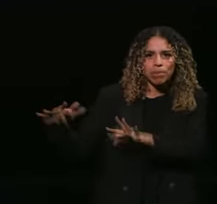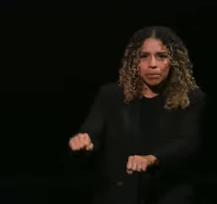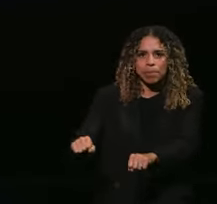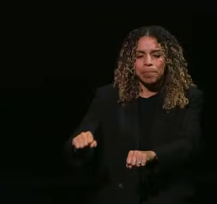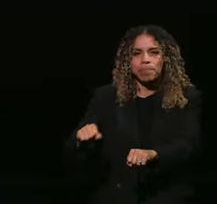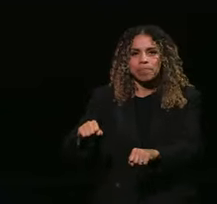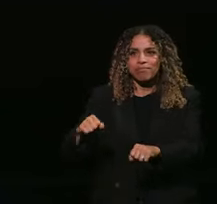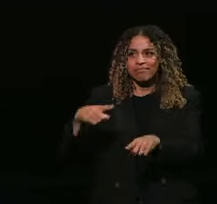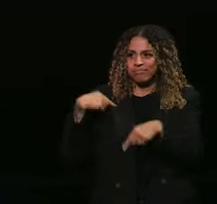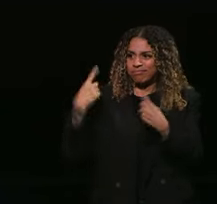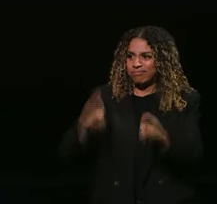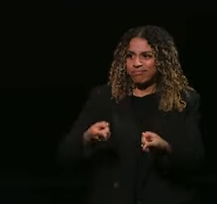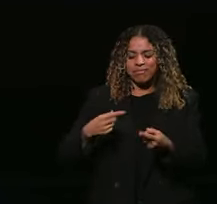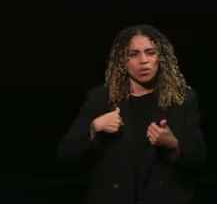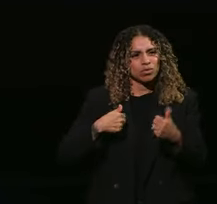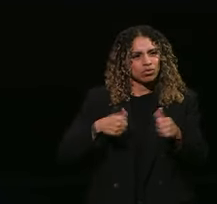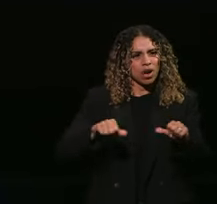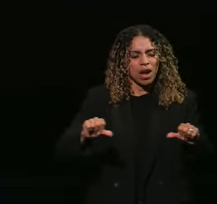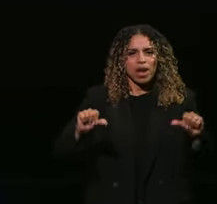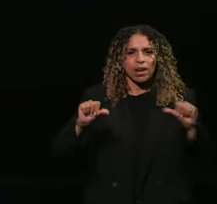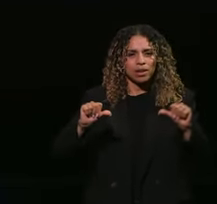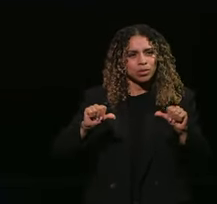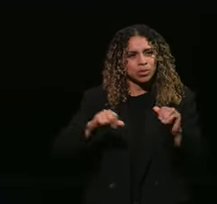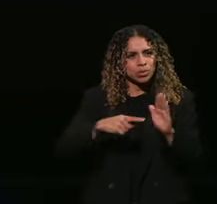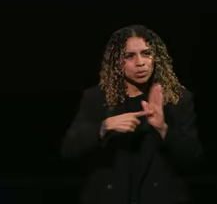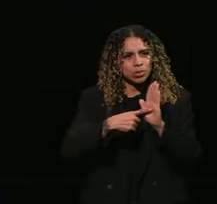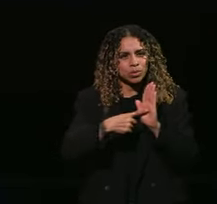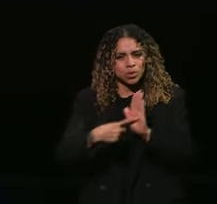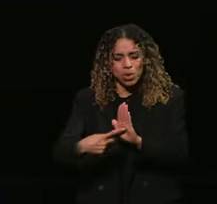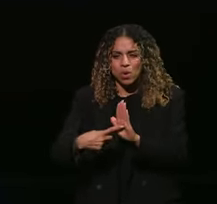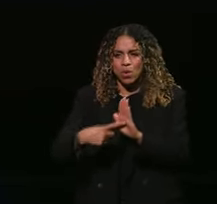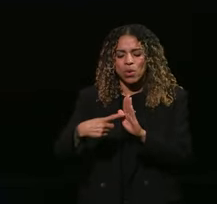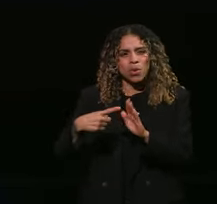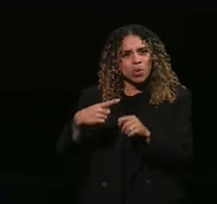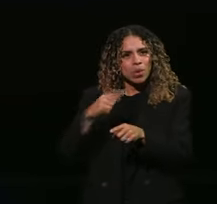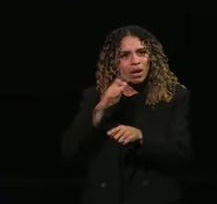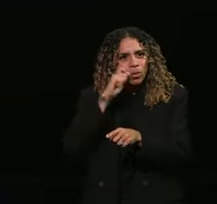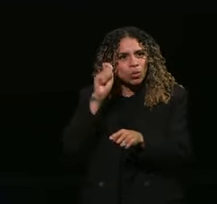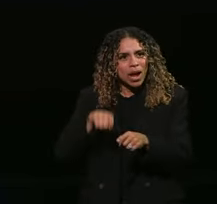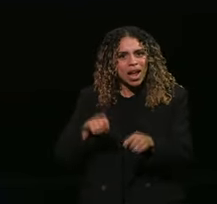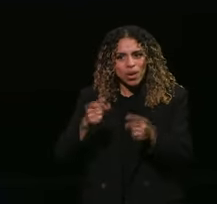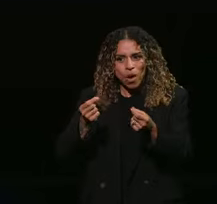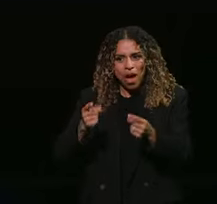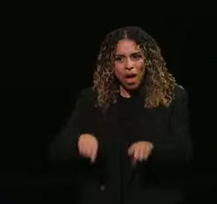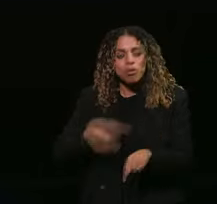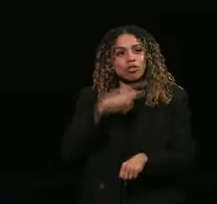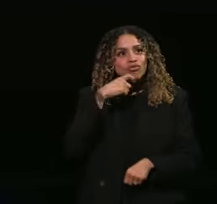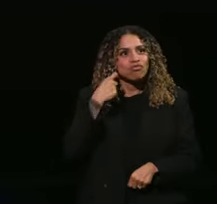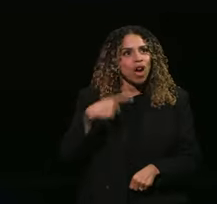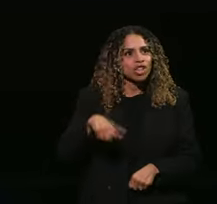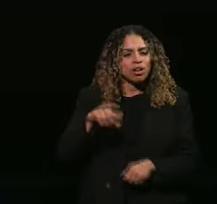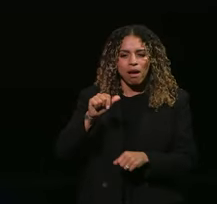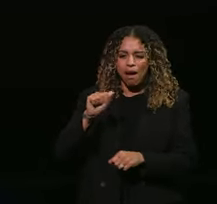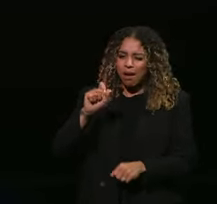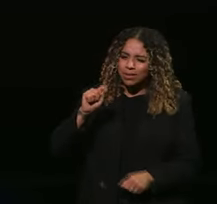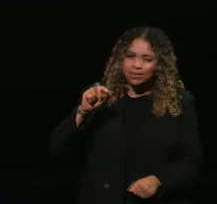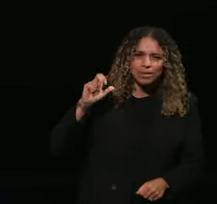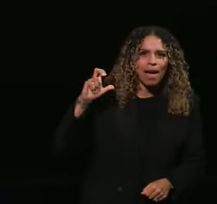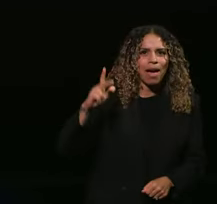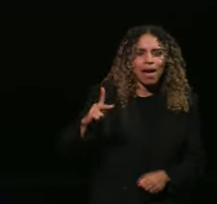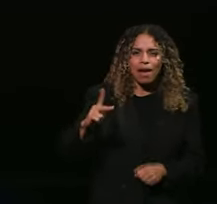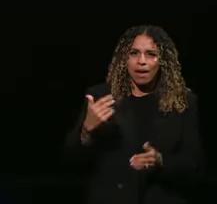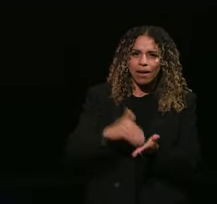the attention to Ukraine, to keep the attention to the fact that Russia was attacking Ukraine for many years.